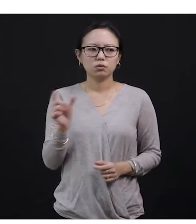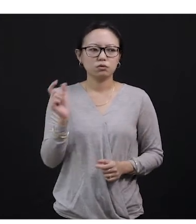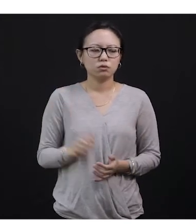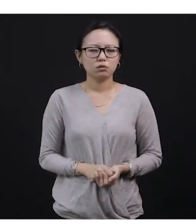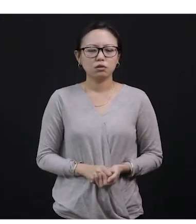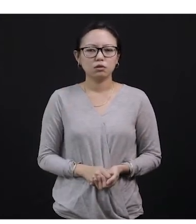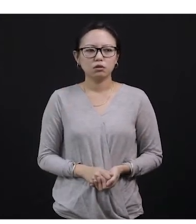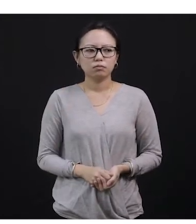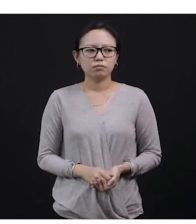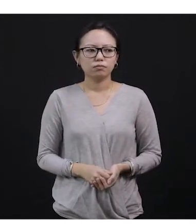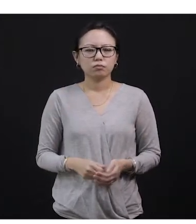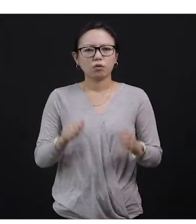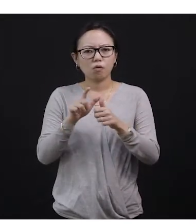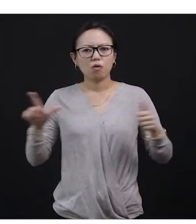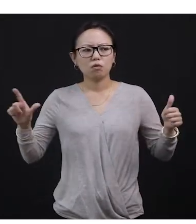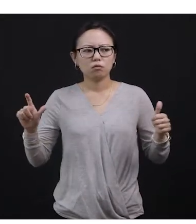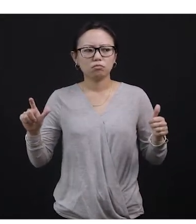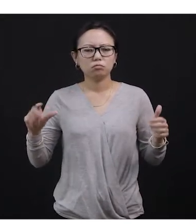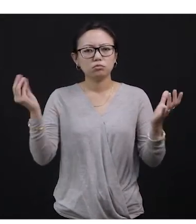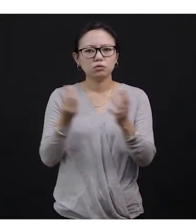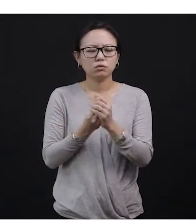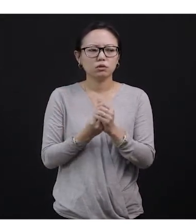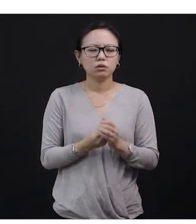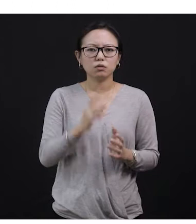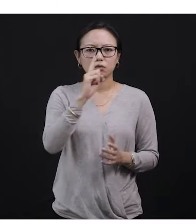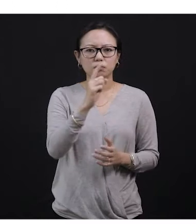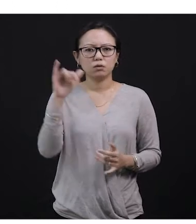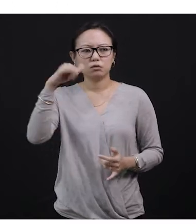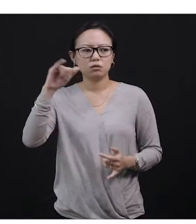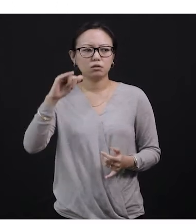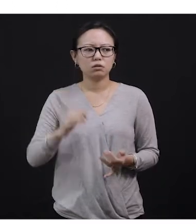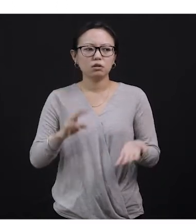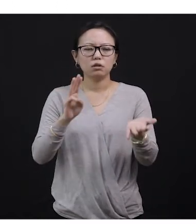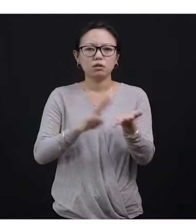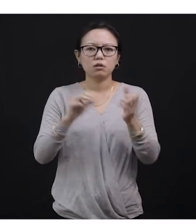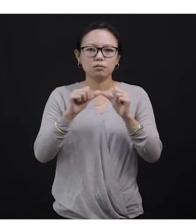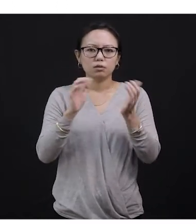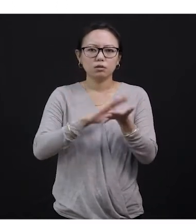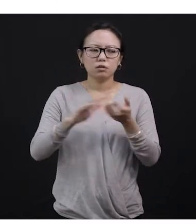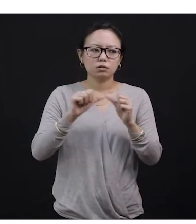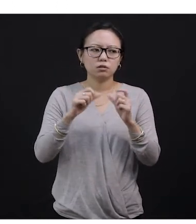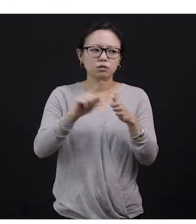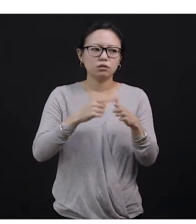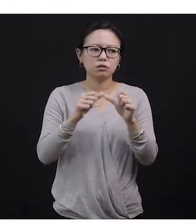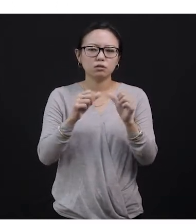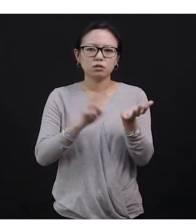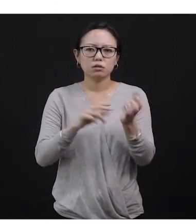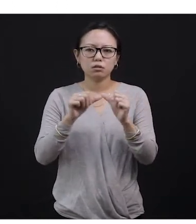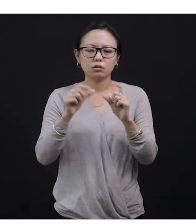have 16 Mahajanapadas. Okay, we have 16 Mahajanapadas, and there